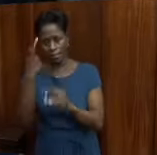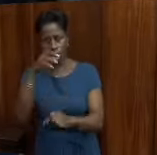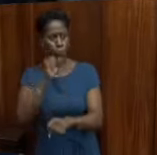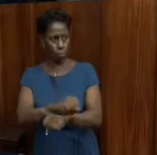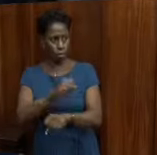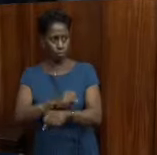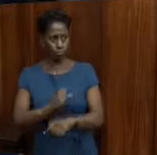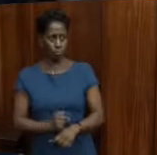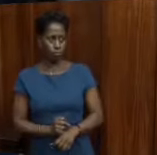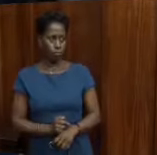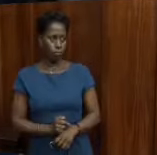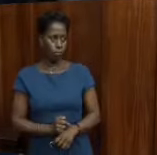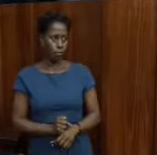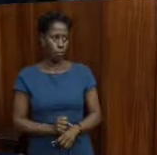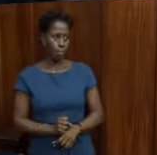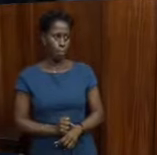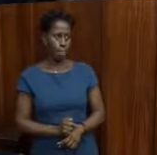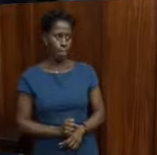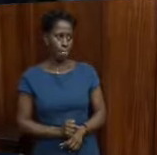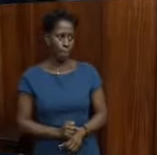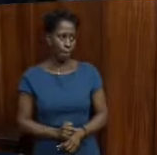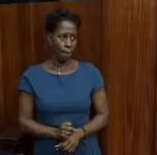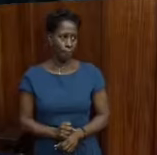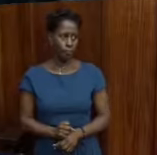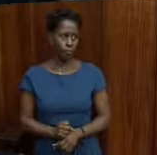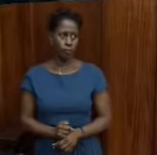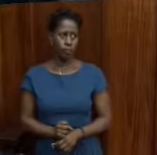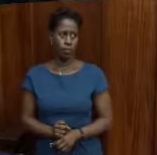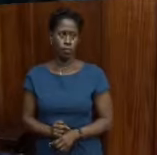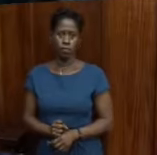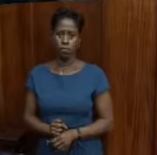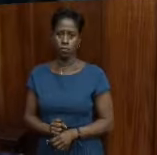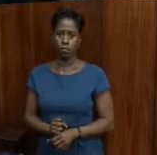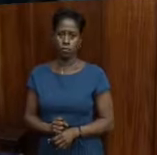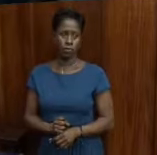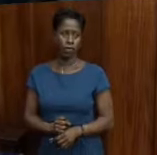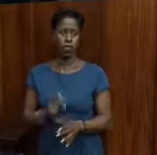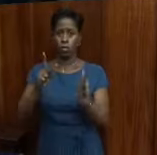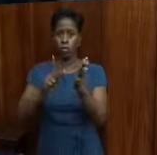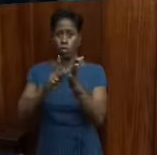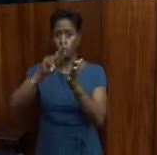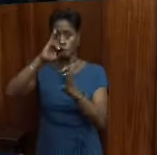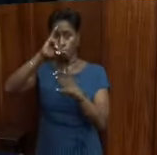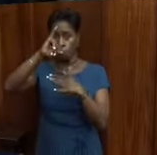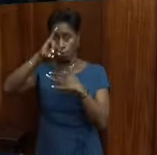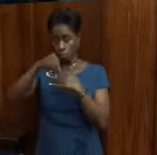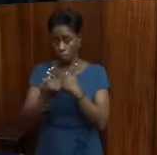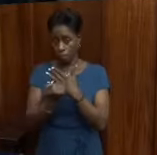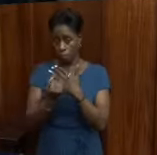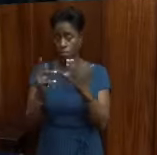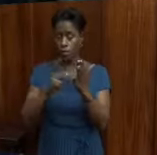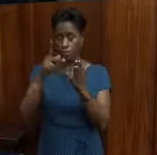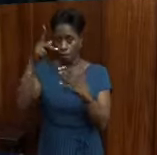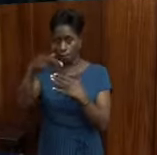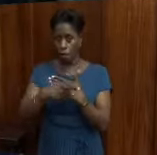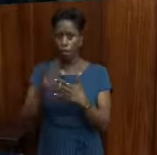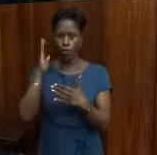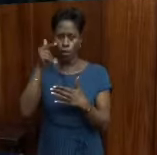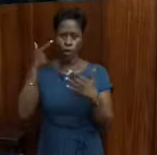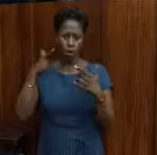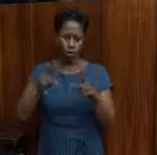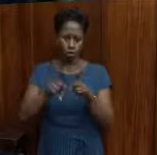Mr. Speaker, the project will also establish training for National Caribbean Vocational Certification to formalize the skills and